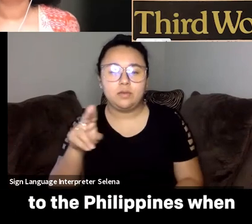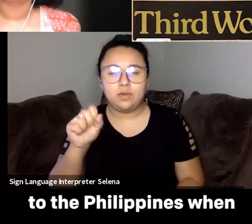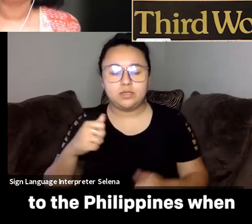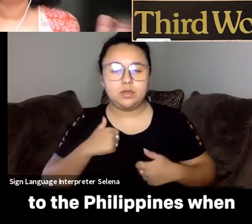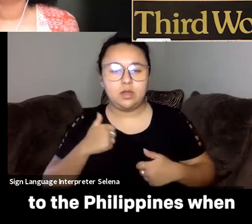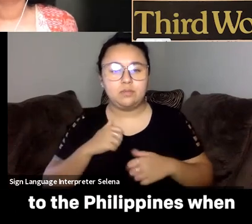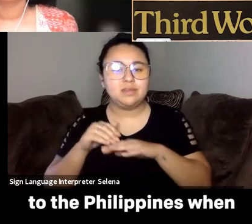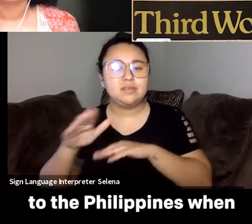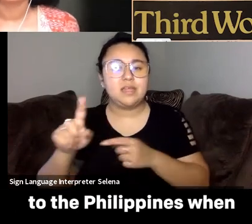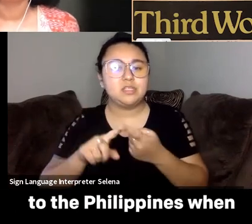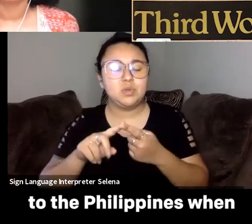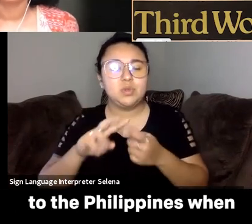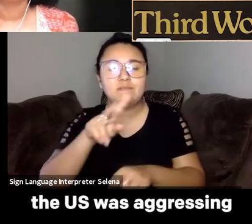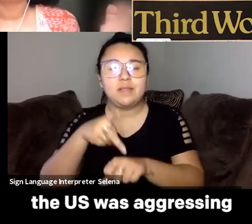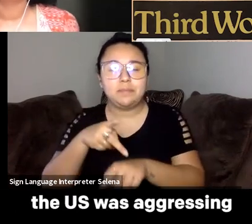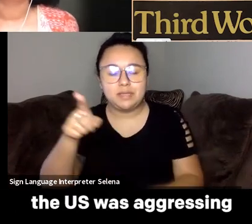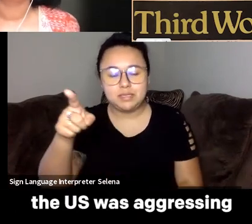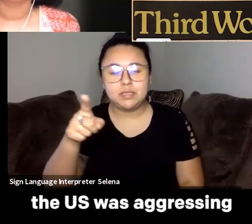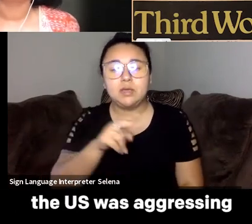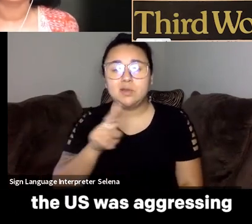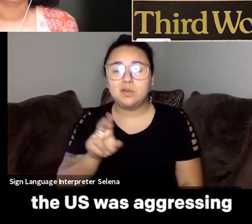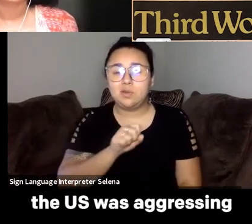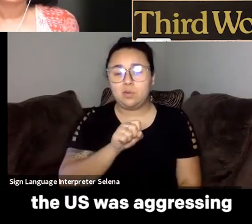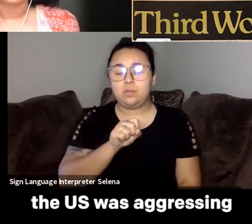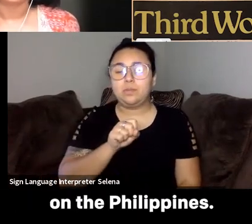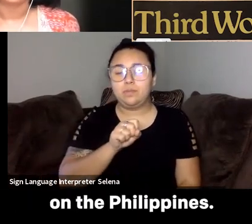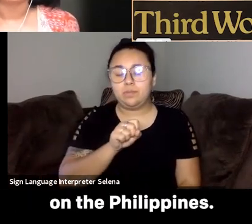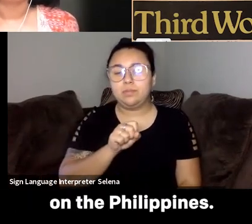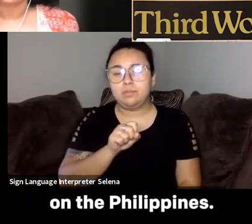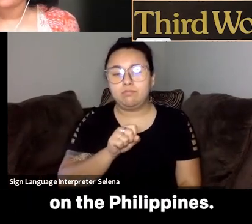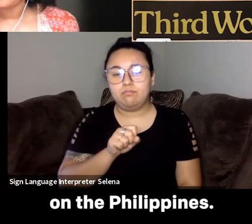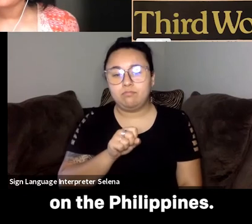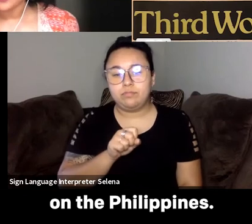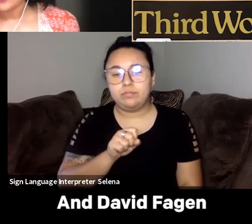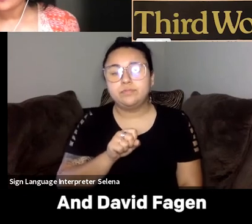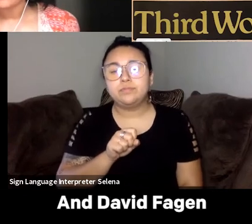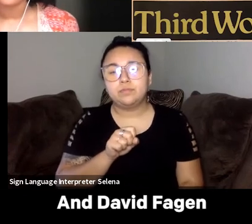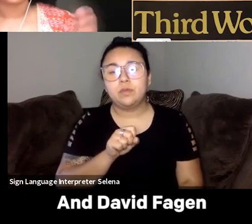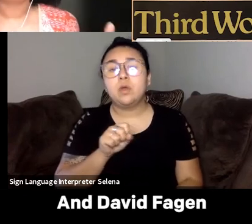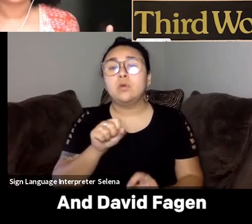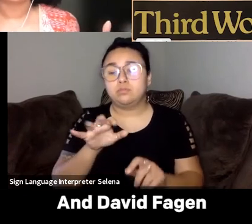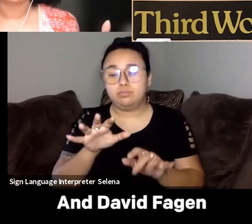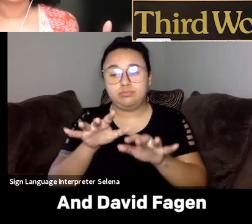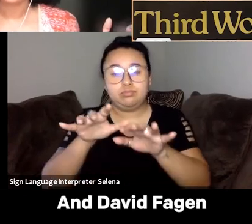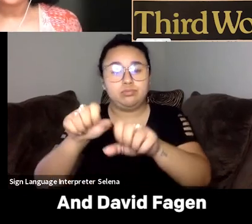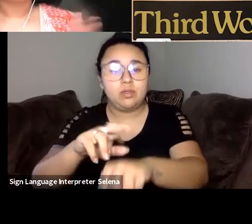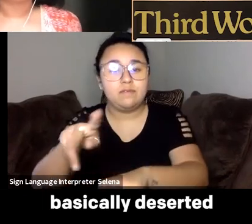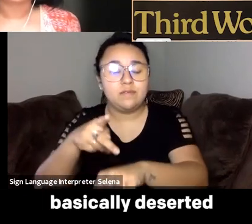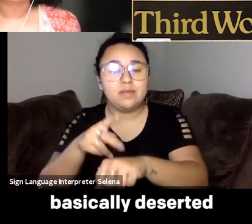to the Philippines when the US was aggressing on the Philippines. And David